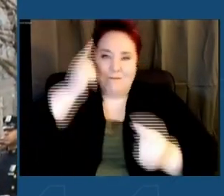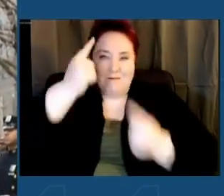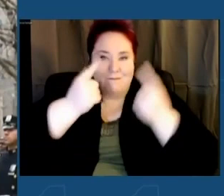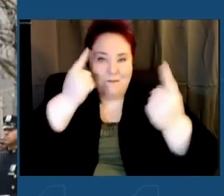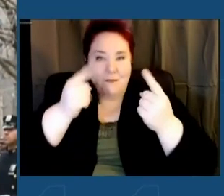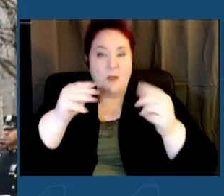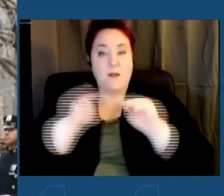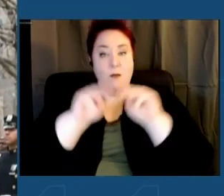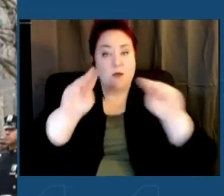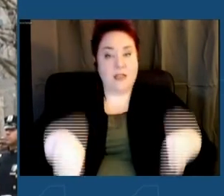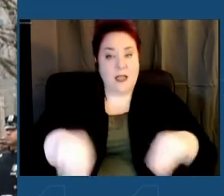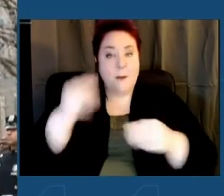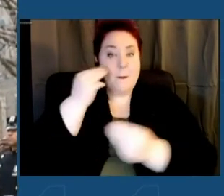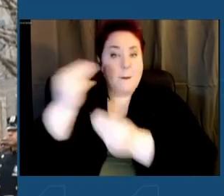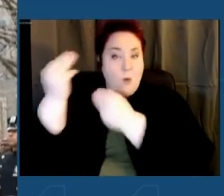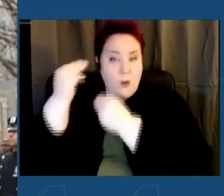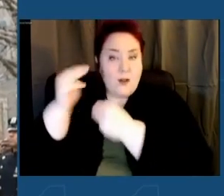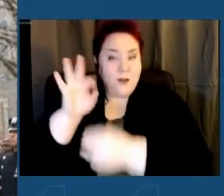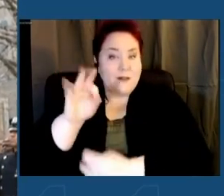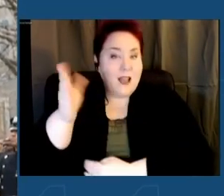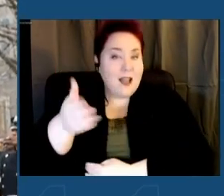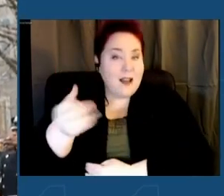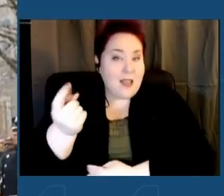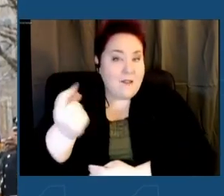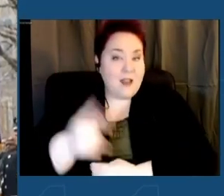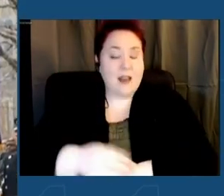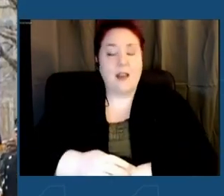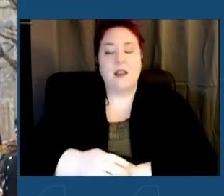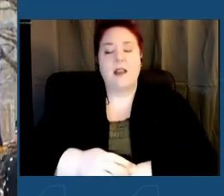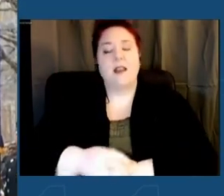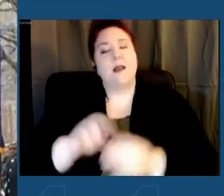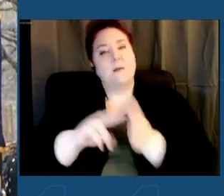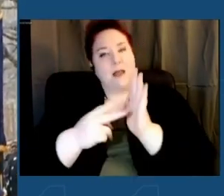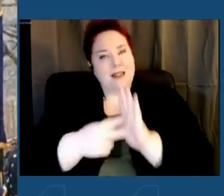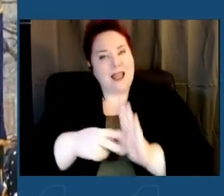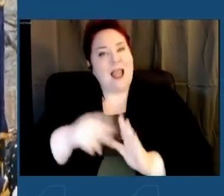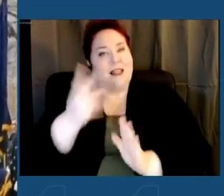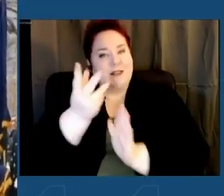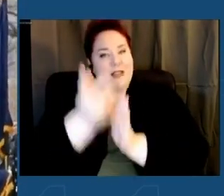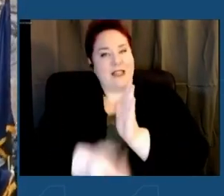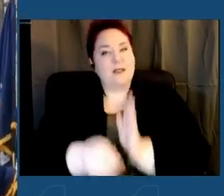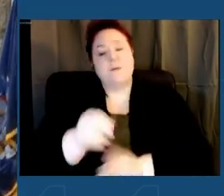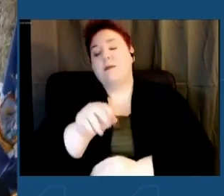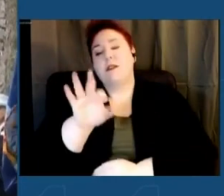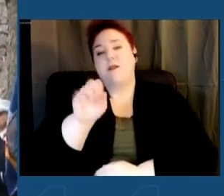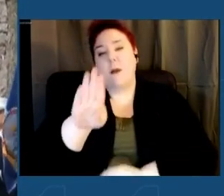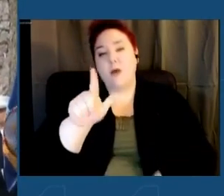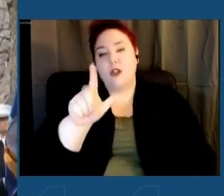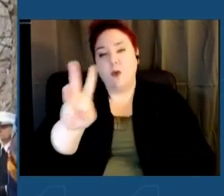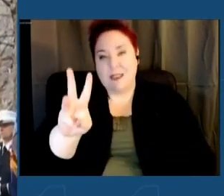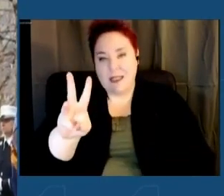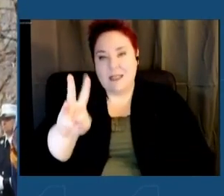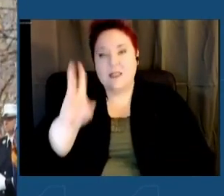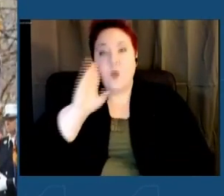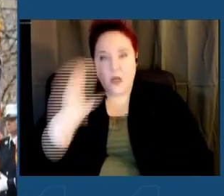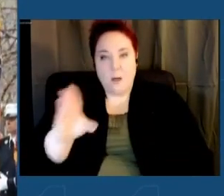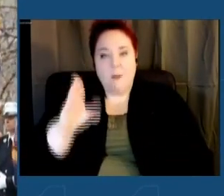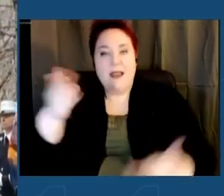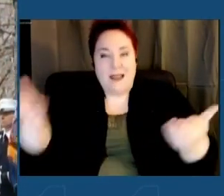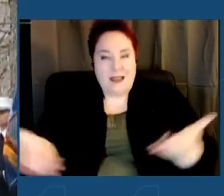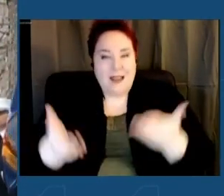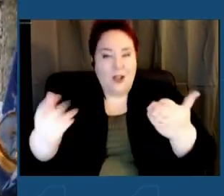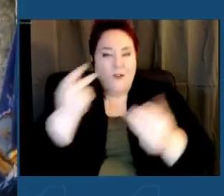Memorial, the victims of February 26th have a permanent place of remembrance and memorial here. The